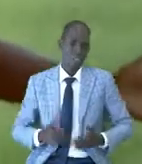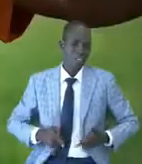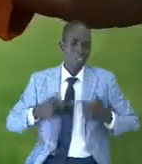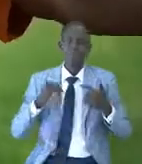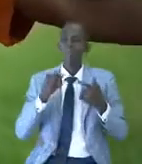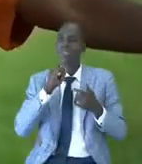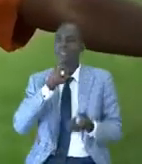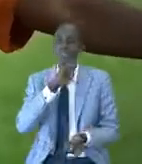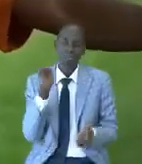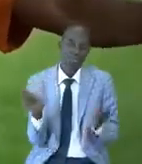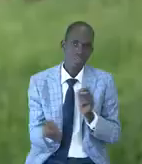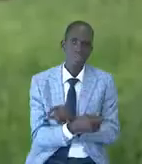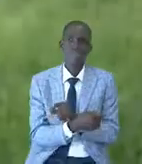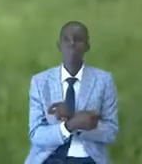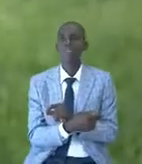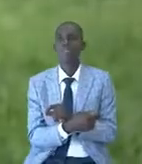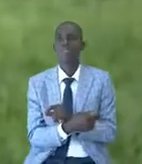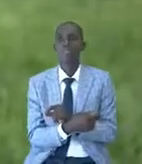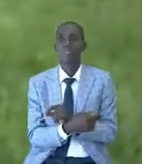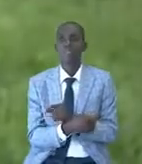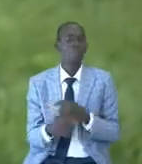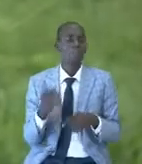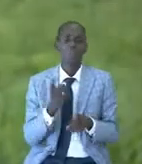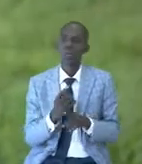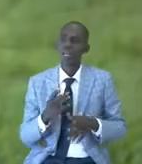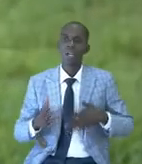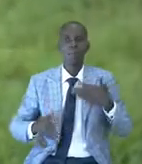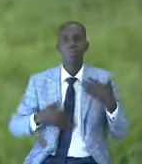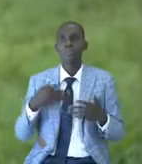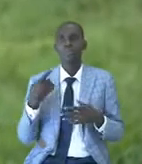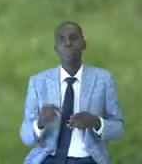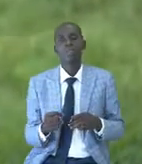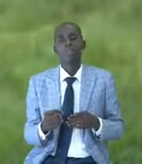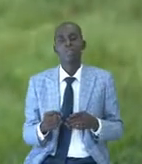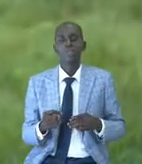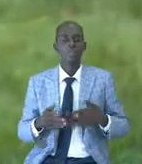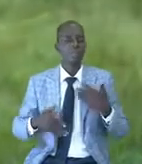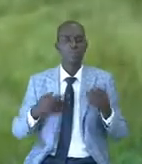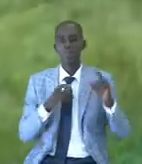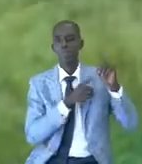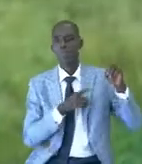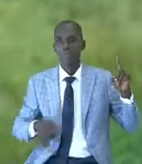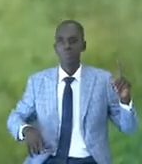amazing, turn around, and I'm just happy. The joy of the Lord is so